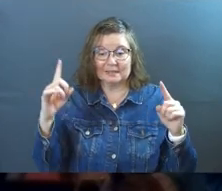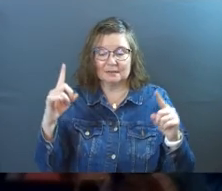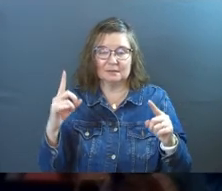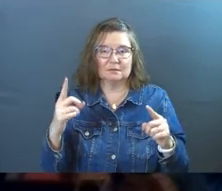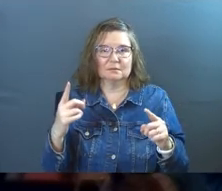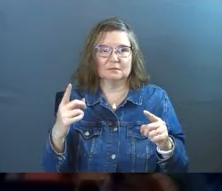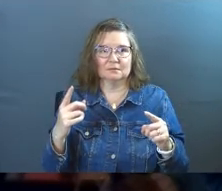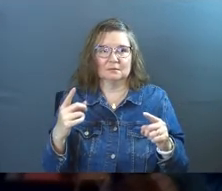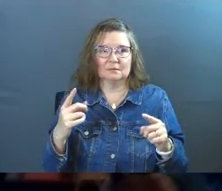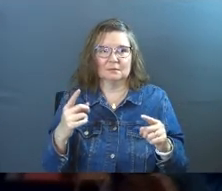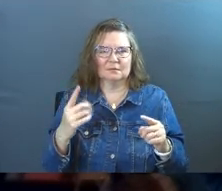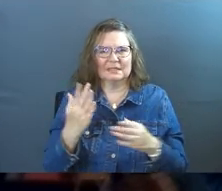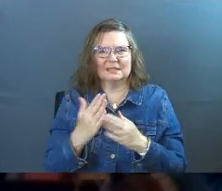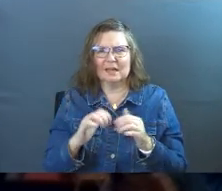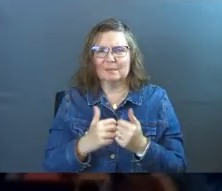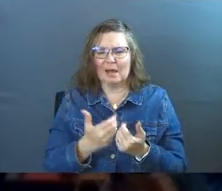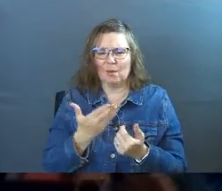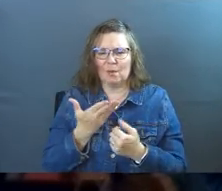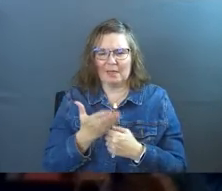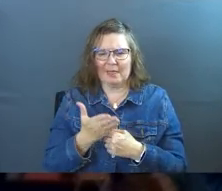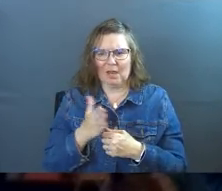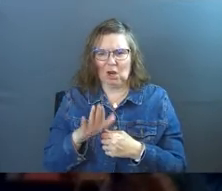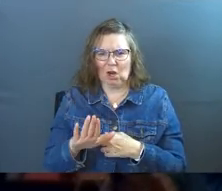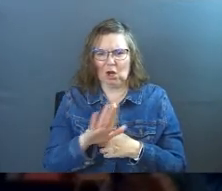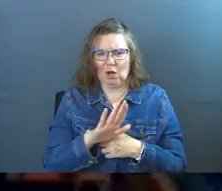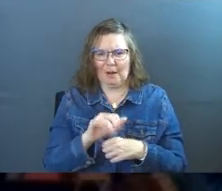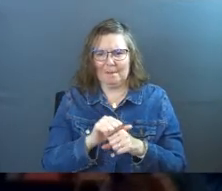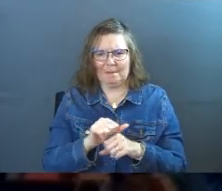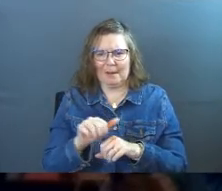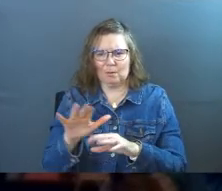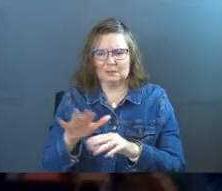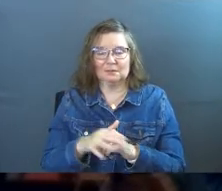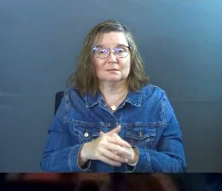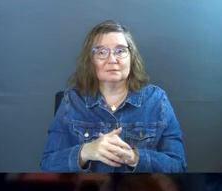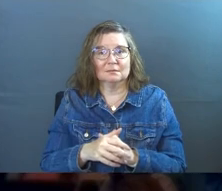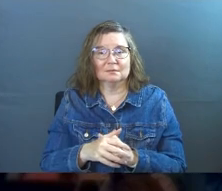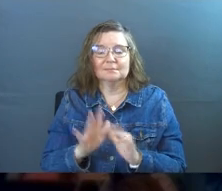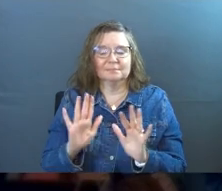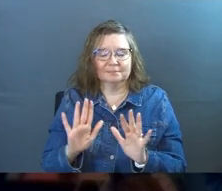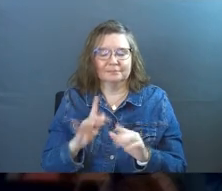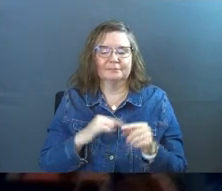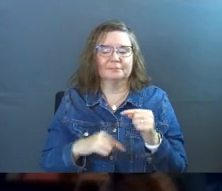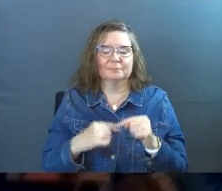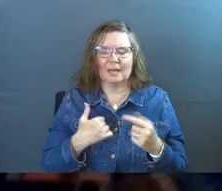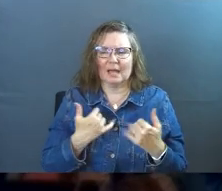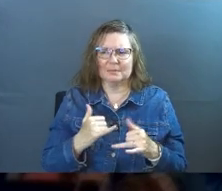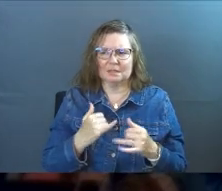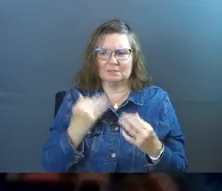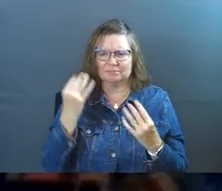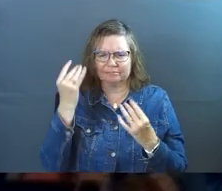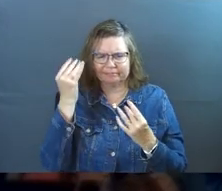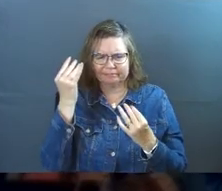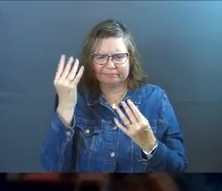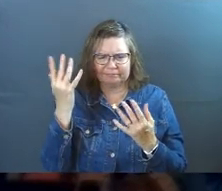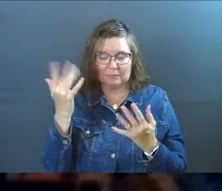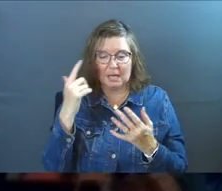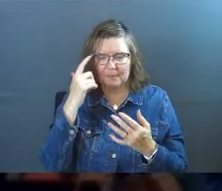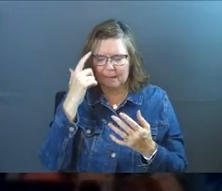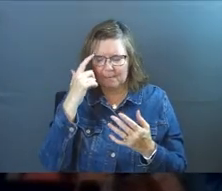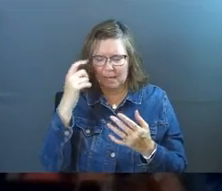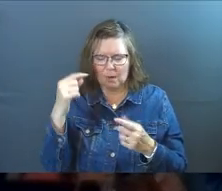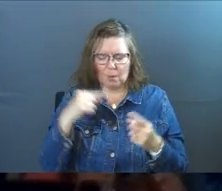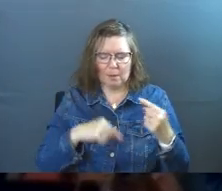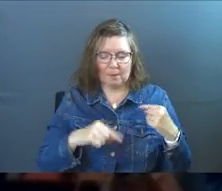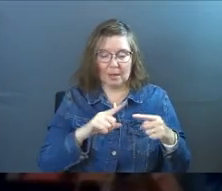succeed at it, it's somehow it's their mountain. So again, I was still wrestling with this, and my mind